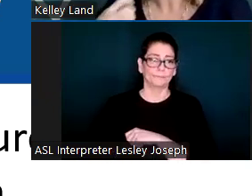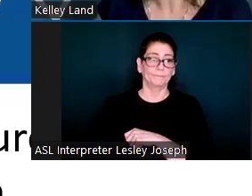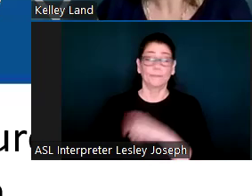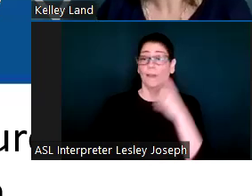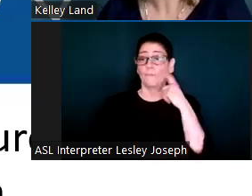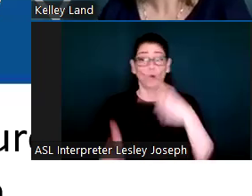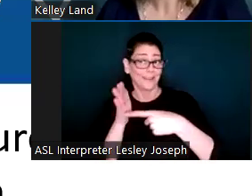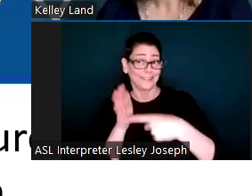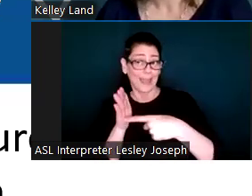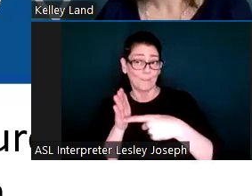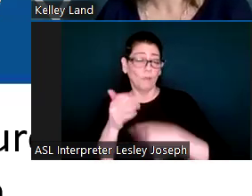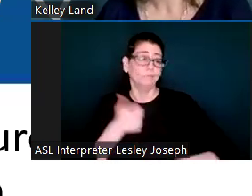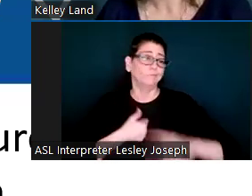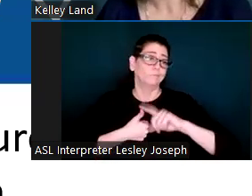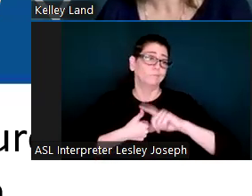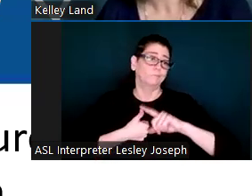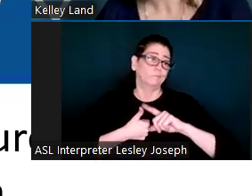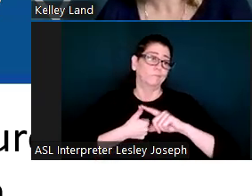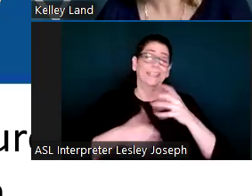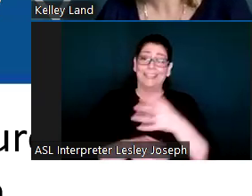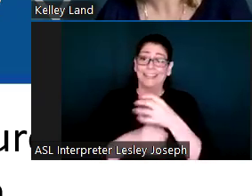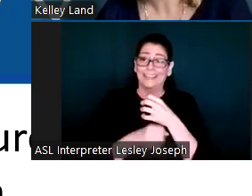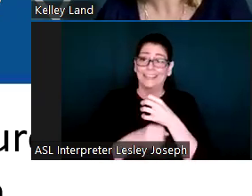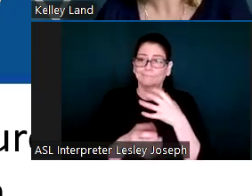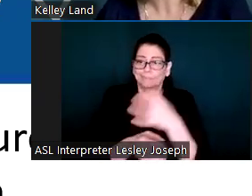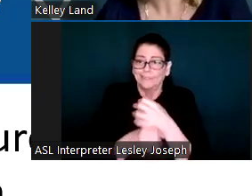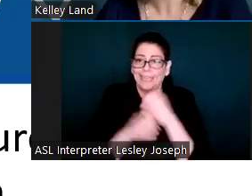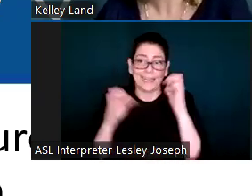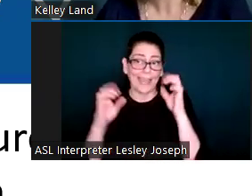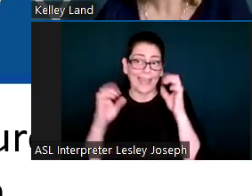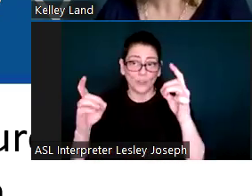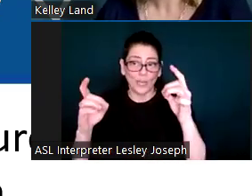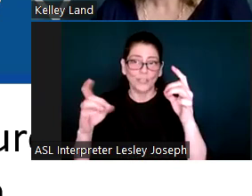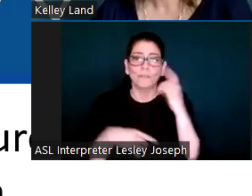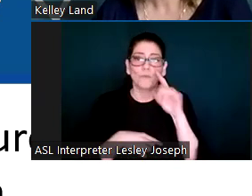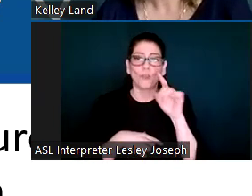a PASS for are obtaining education towards their vocational goal,